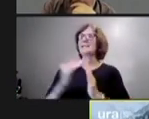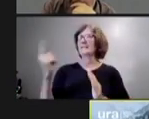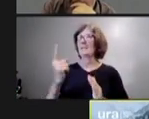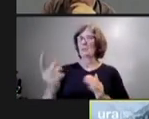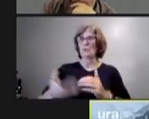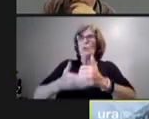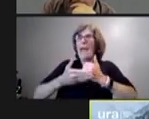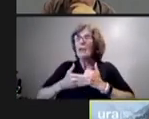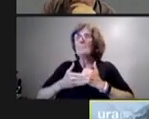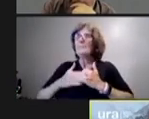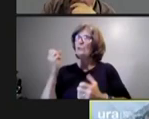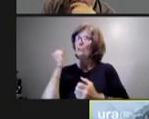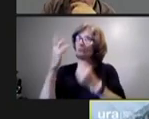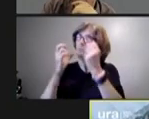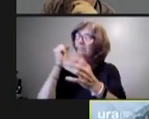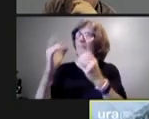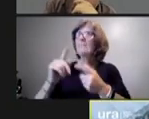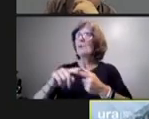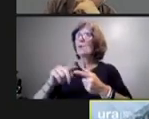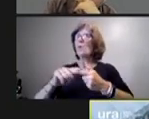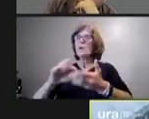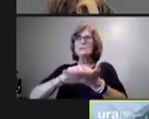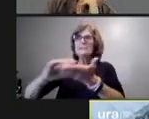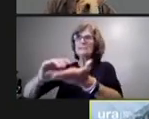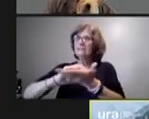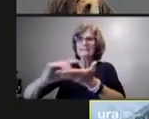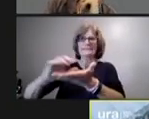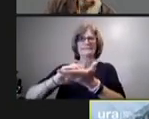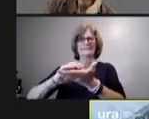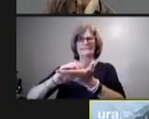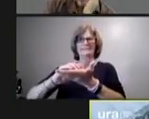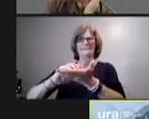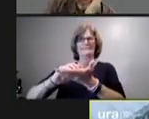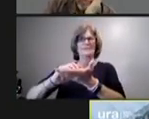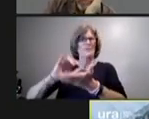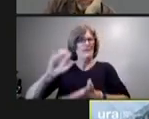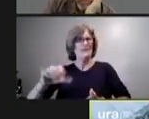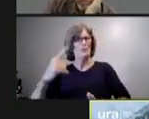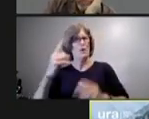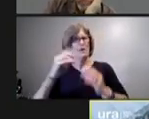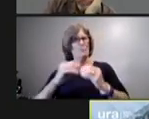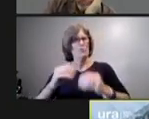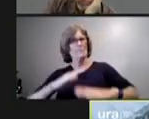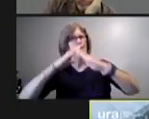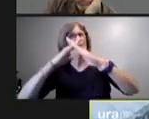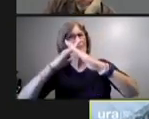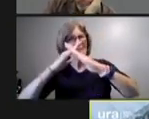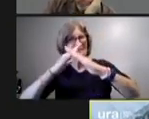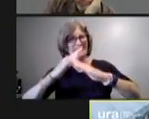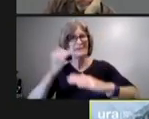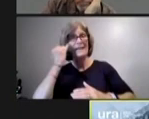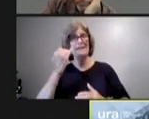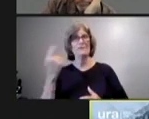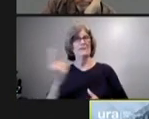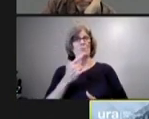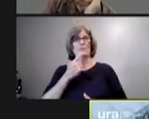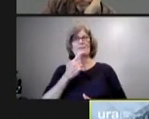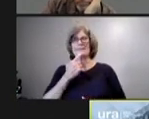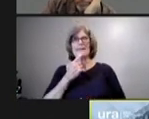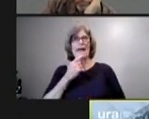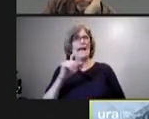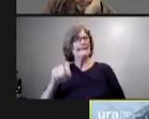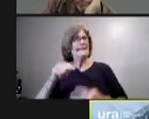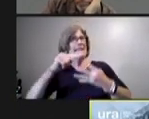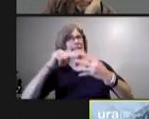then translate for you. So the simplest thing, like just simply requesting, this is what I need, or even articulating what your